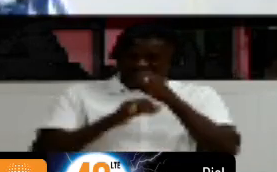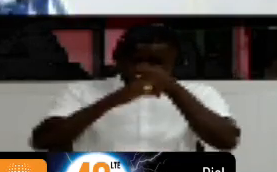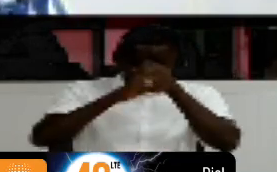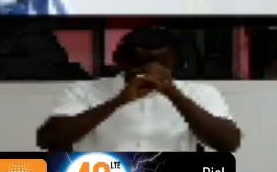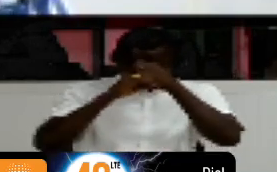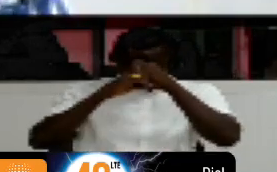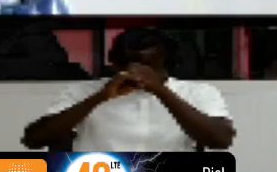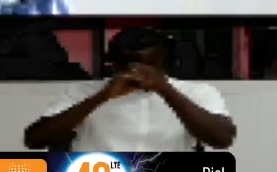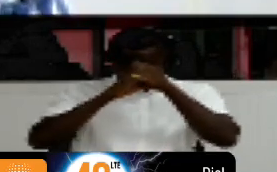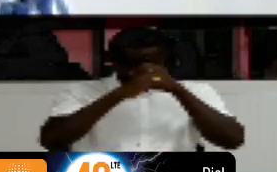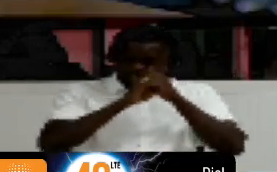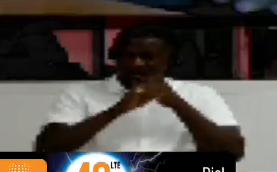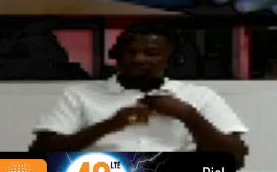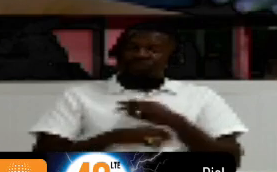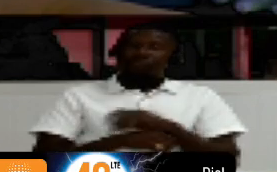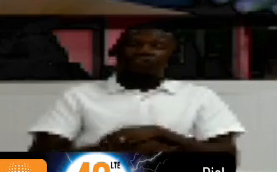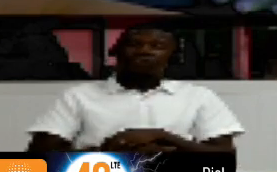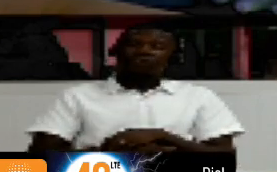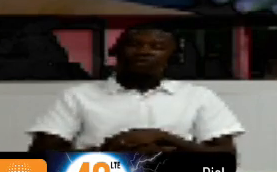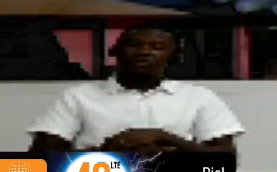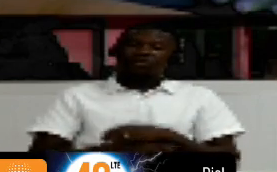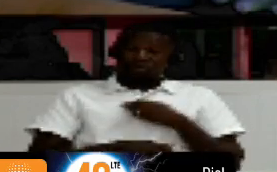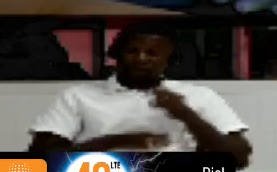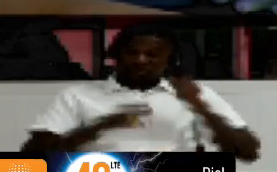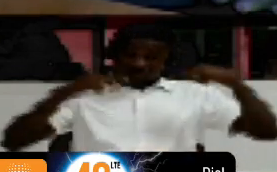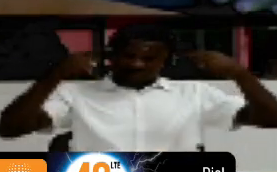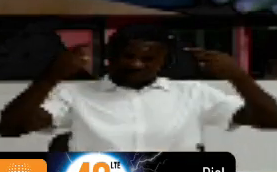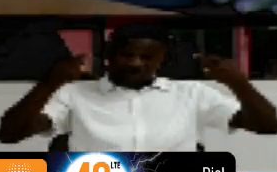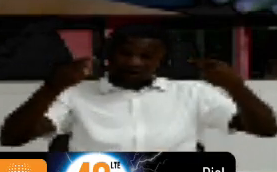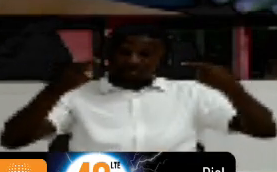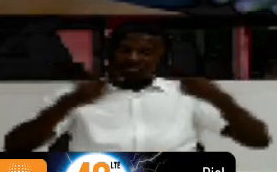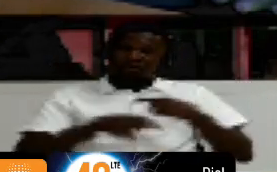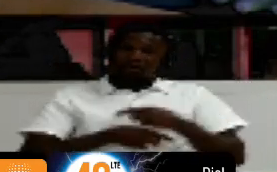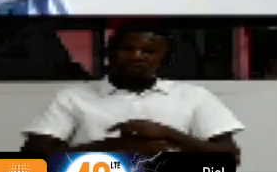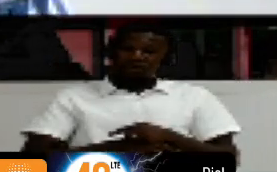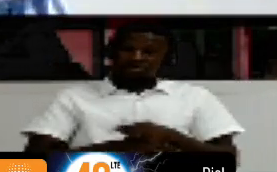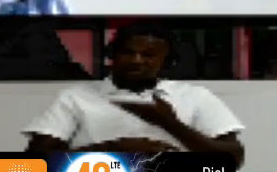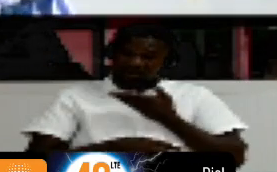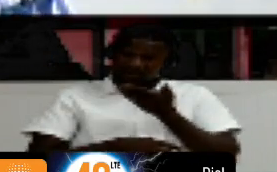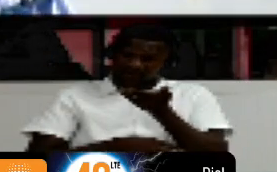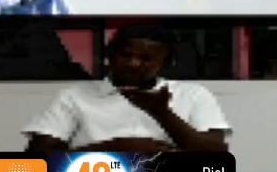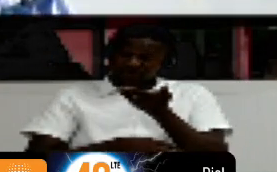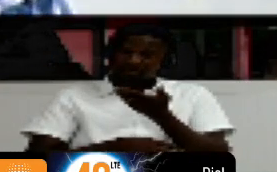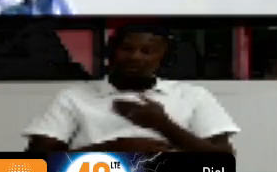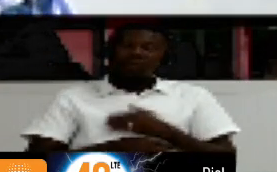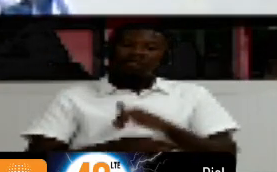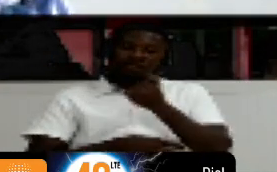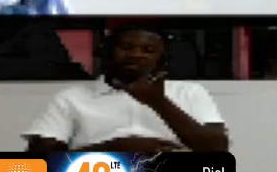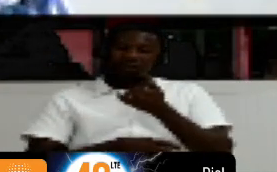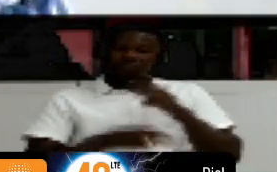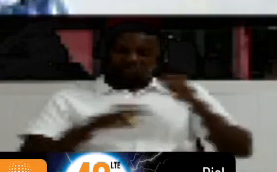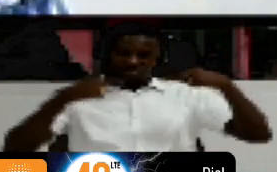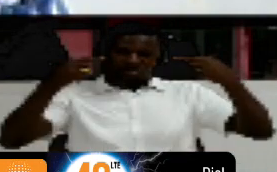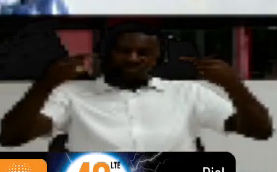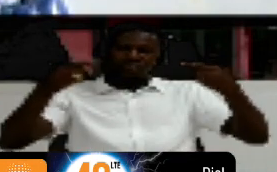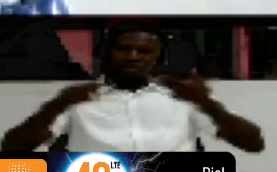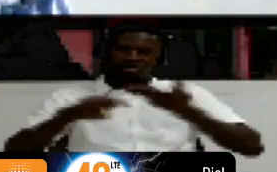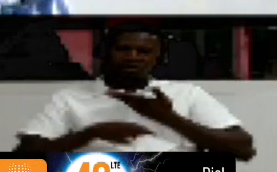scan. And was it successful, the operation that was done? Yeah, it was successful, yeah.